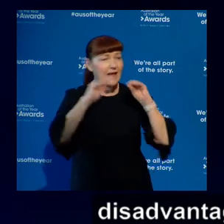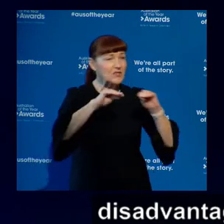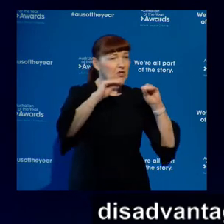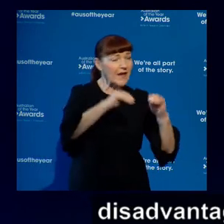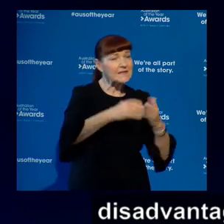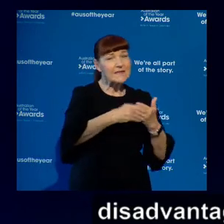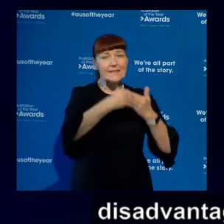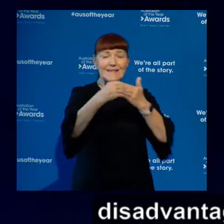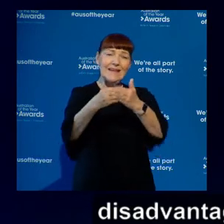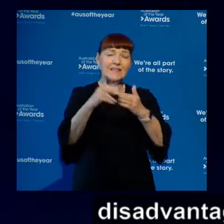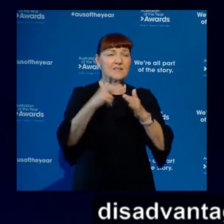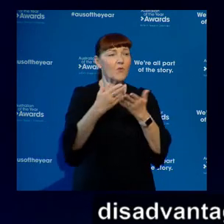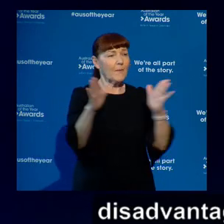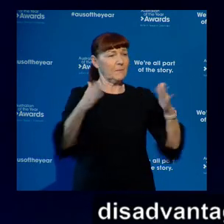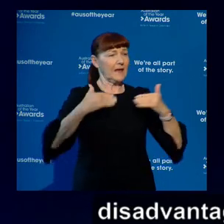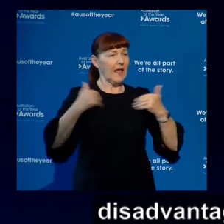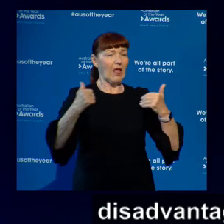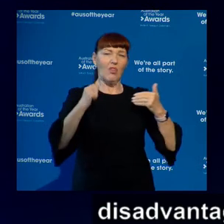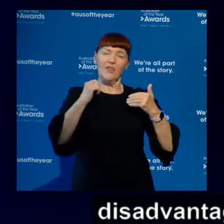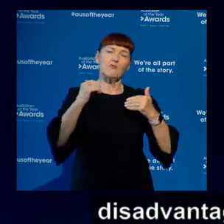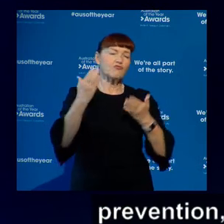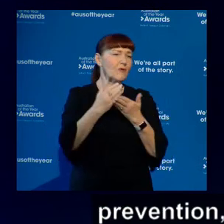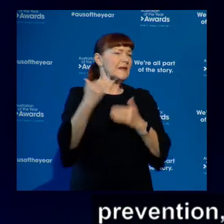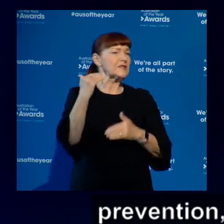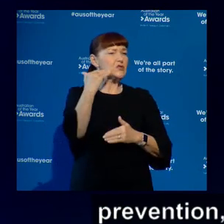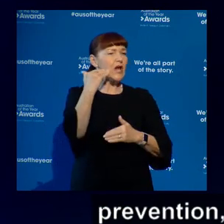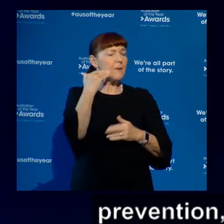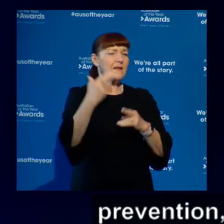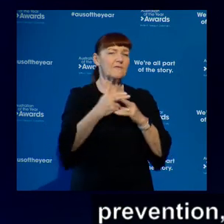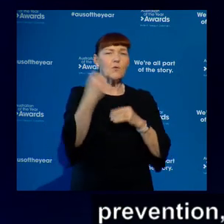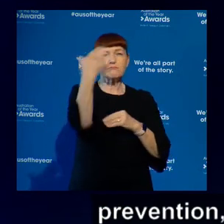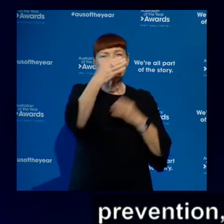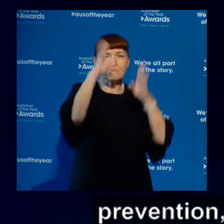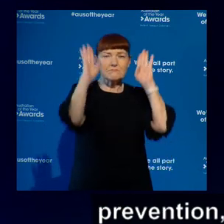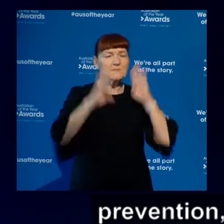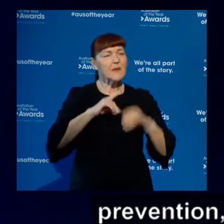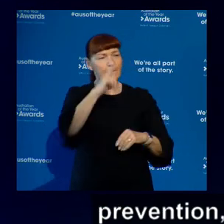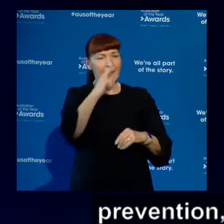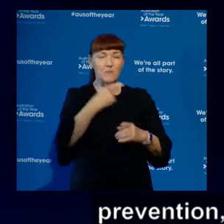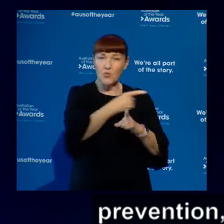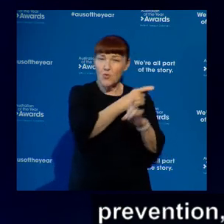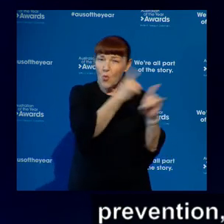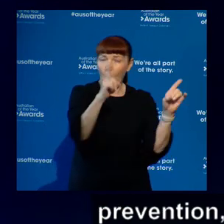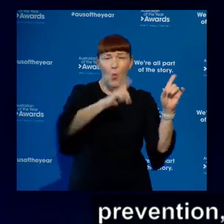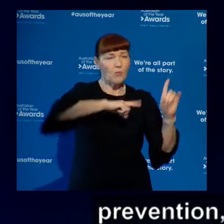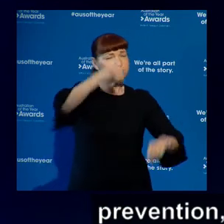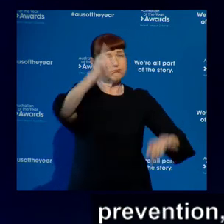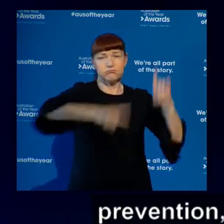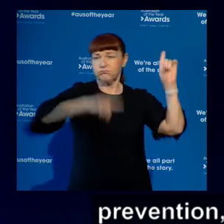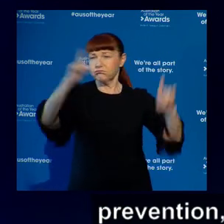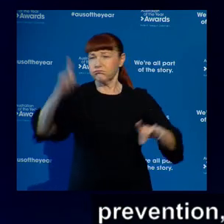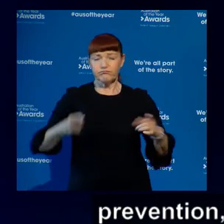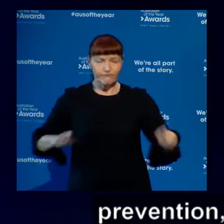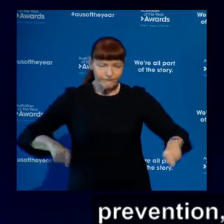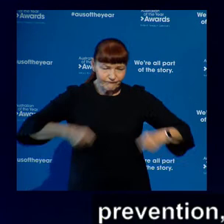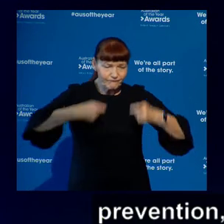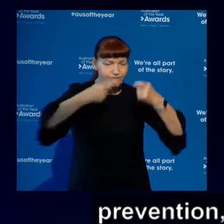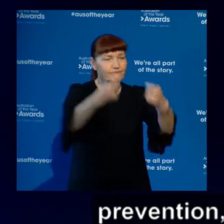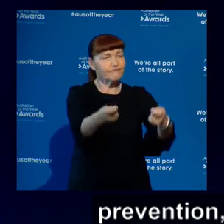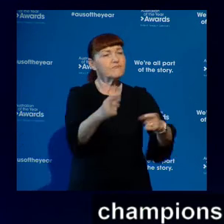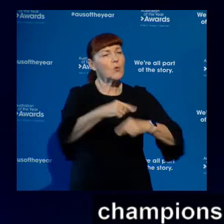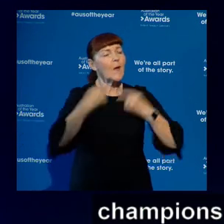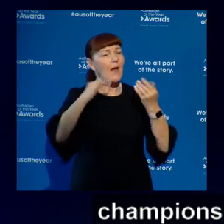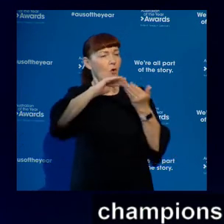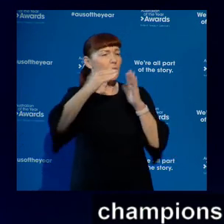health and champions for our First Nations people. You are all part of the rich fabric of our